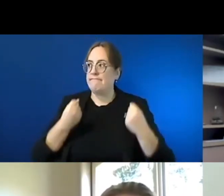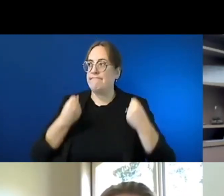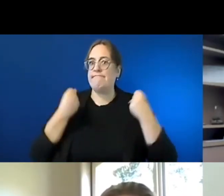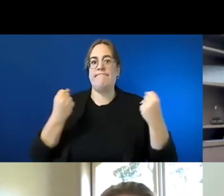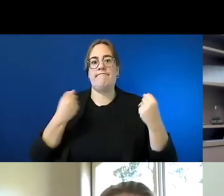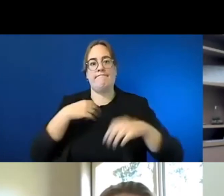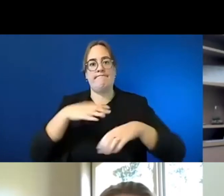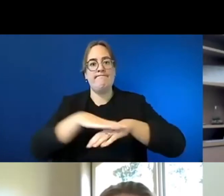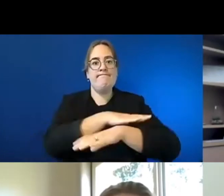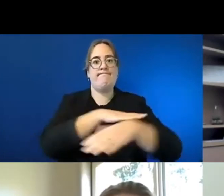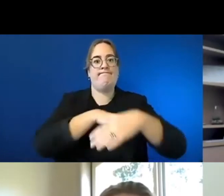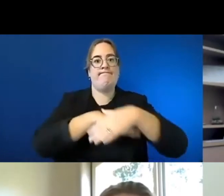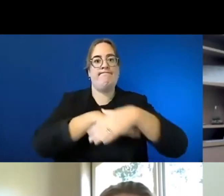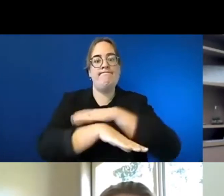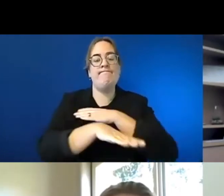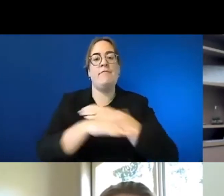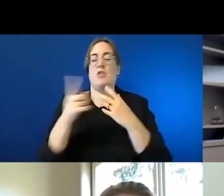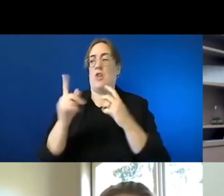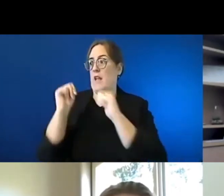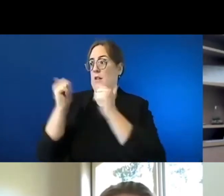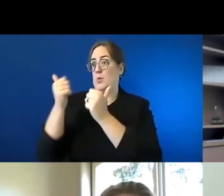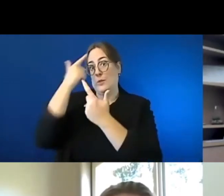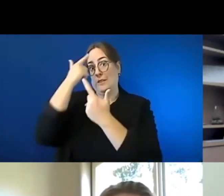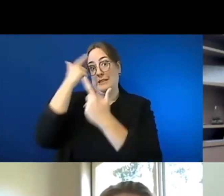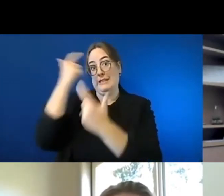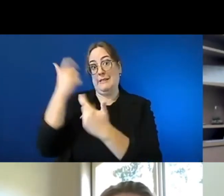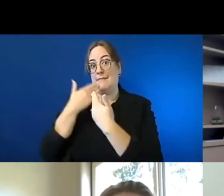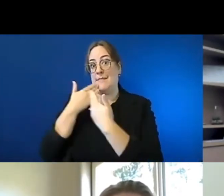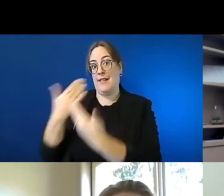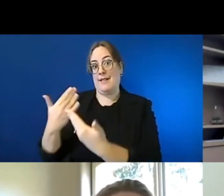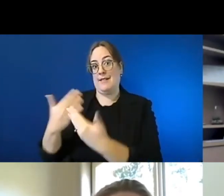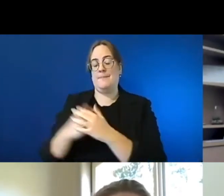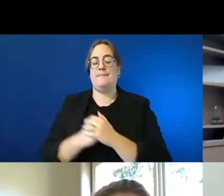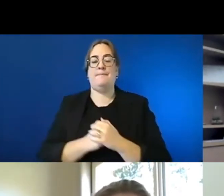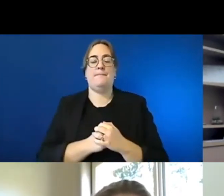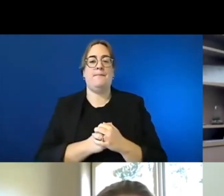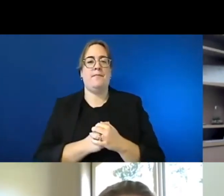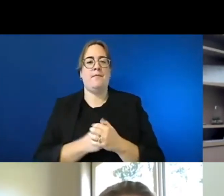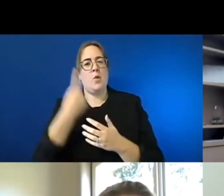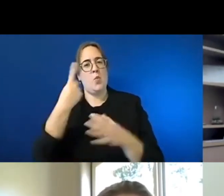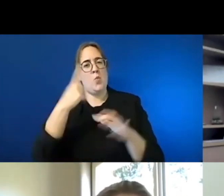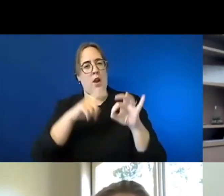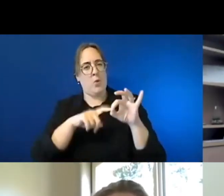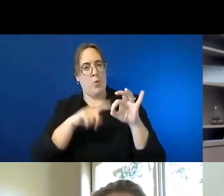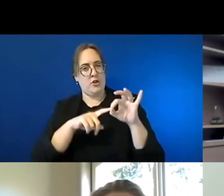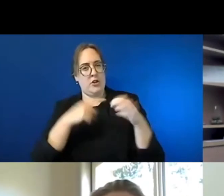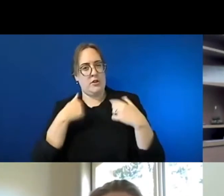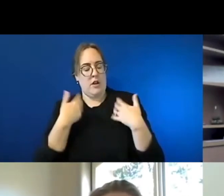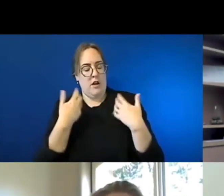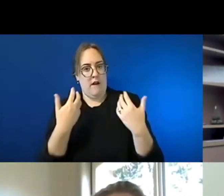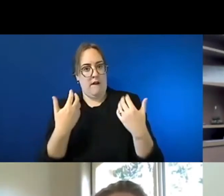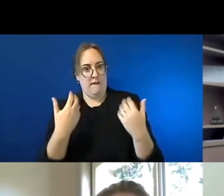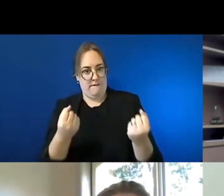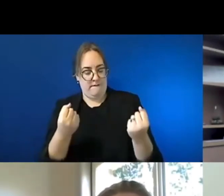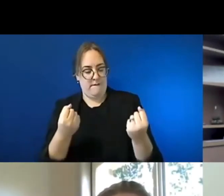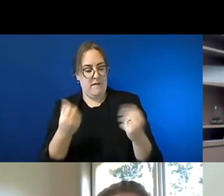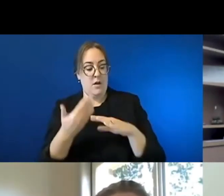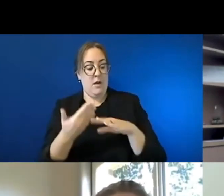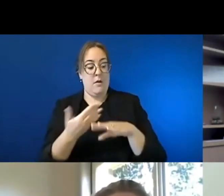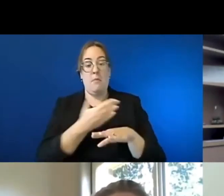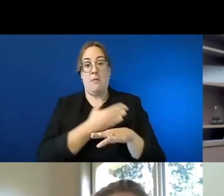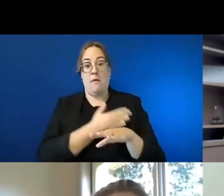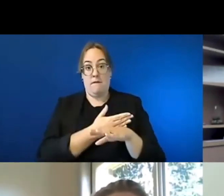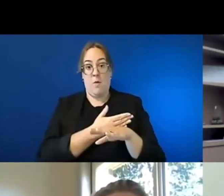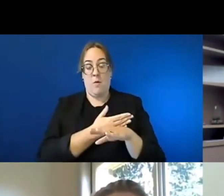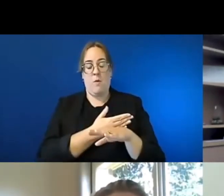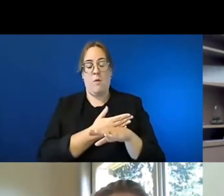come in. So great tip there. One of the questions that I had before we even got through to this coming from a student was